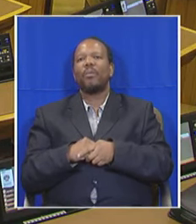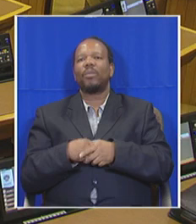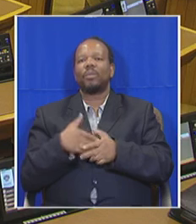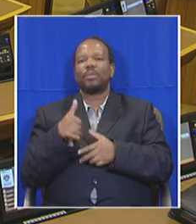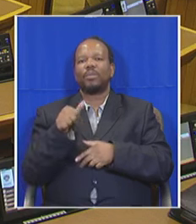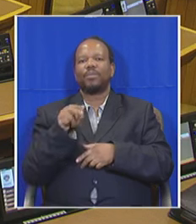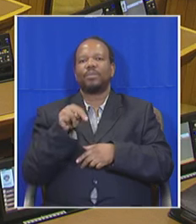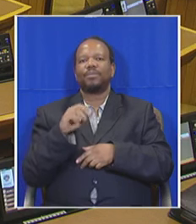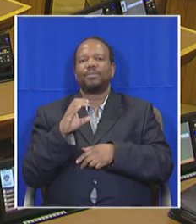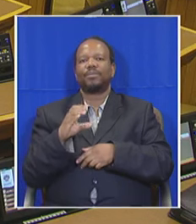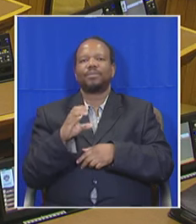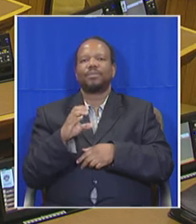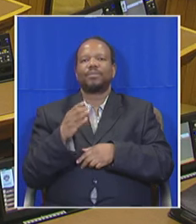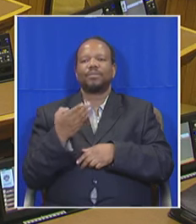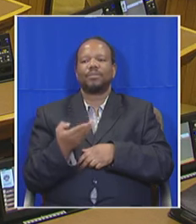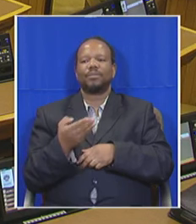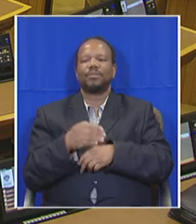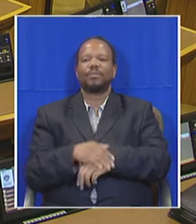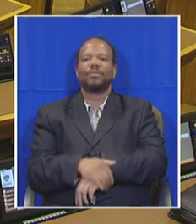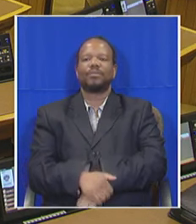ANC here.